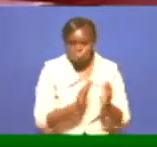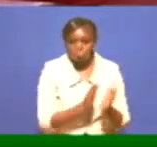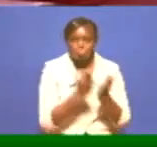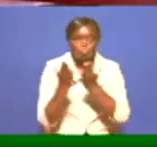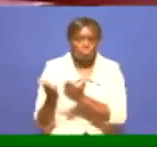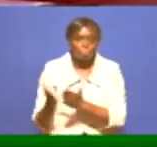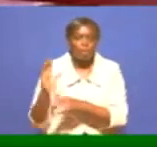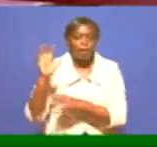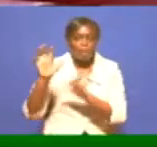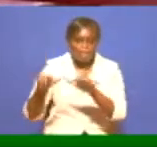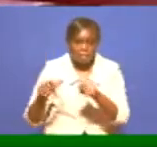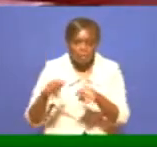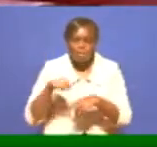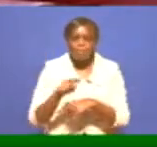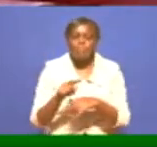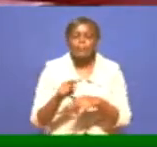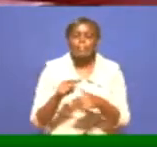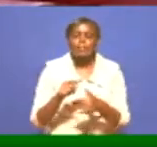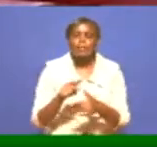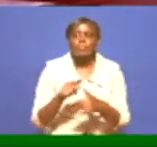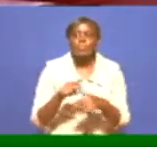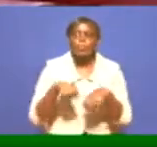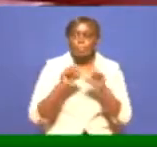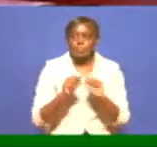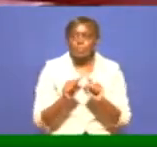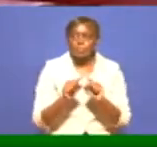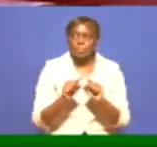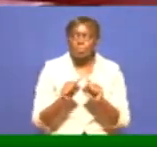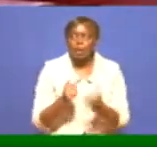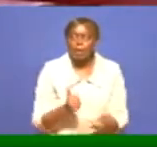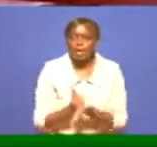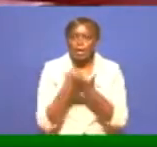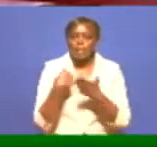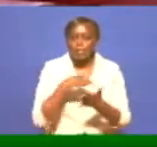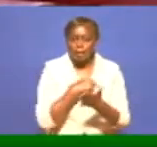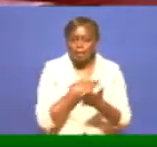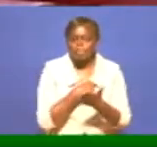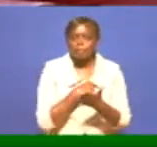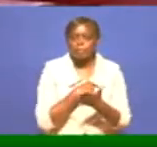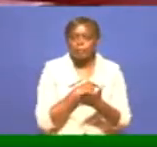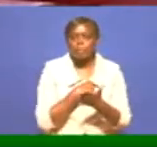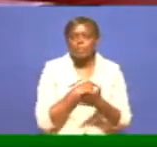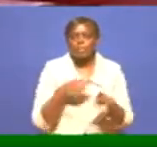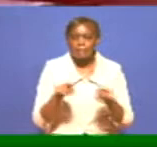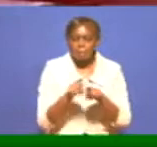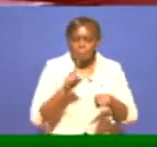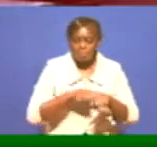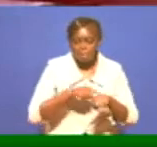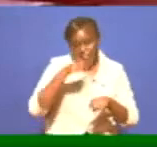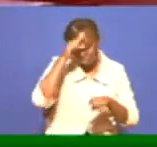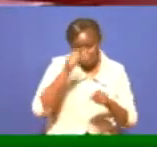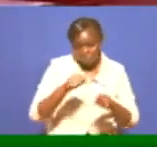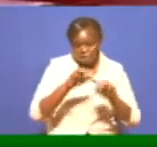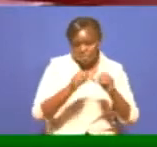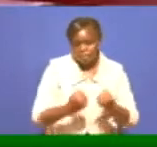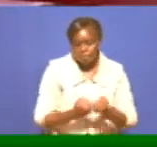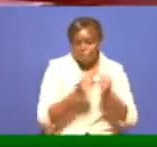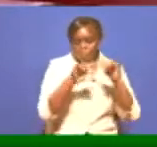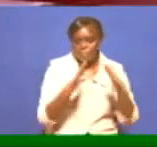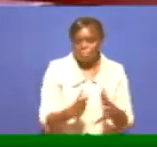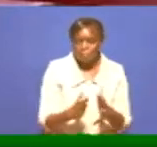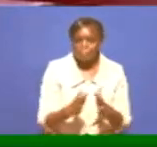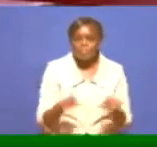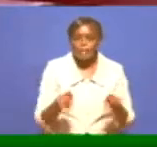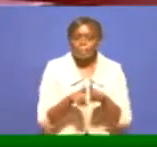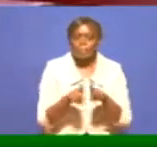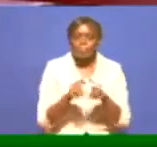I think that should actually go towards, so that we are able to support the farmers. I want to talk of the addendum that has been brought to our